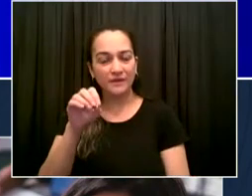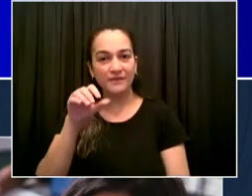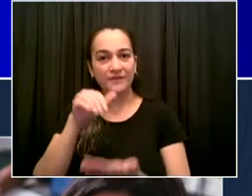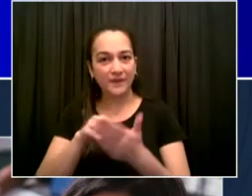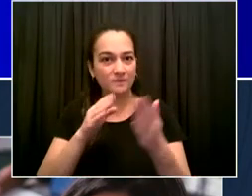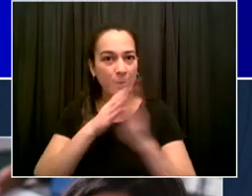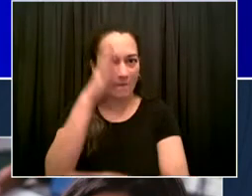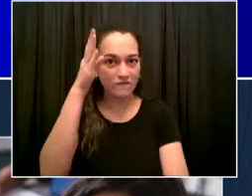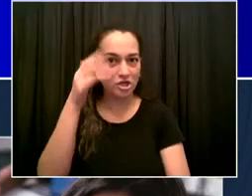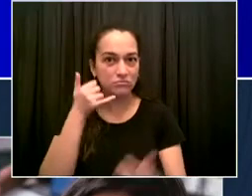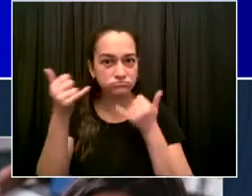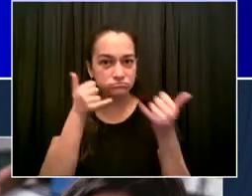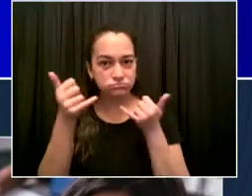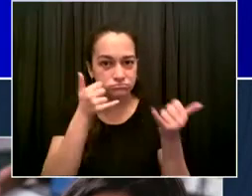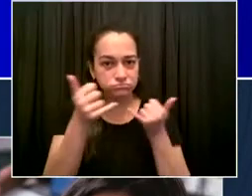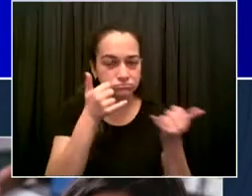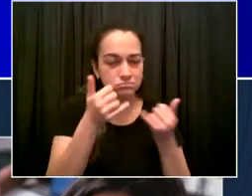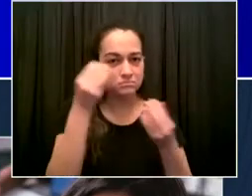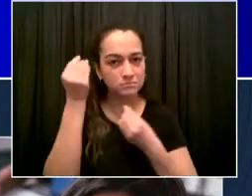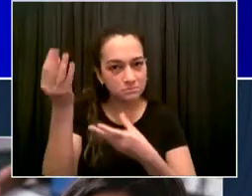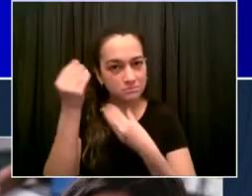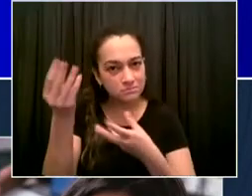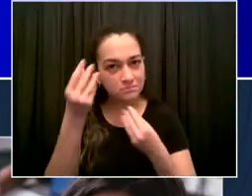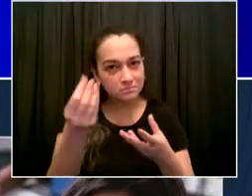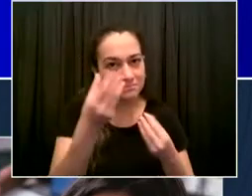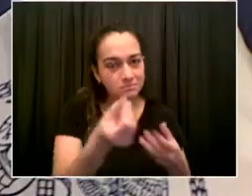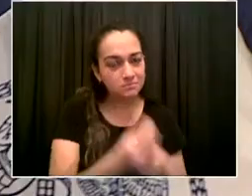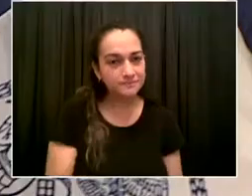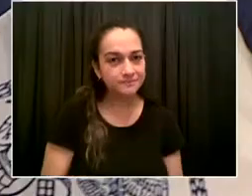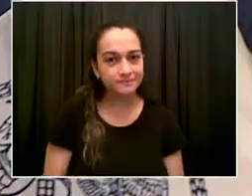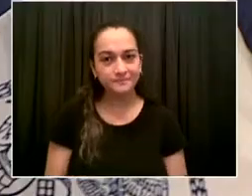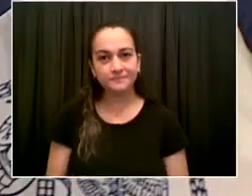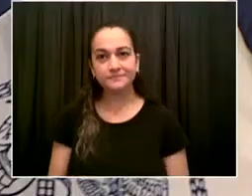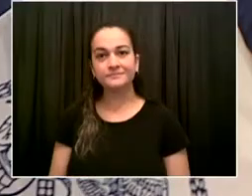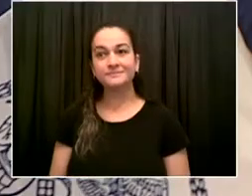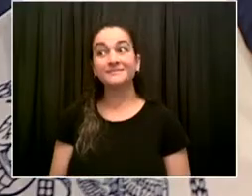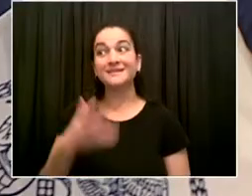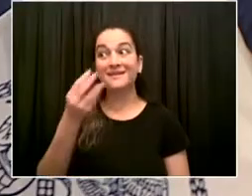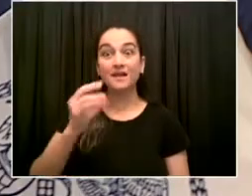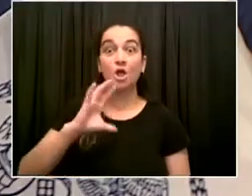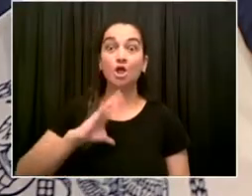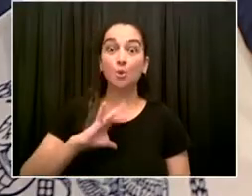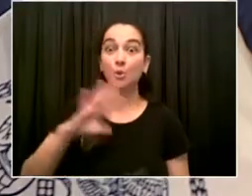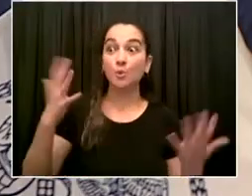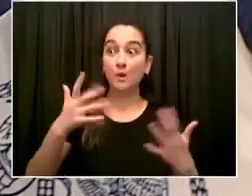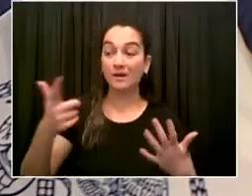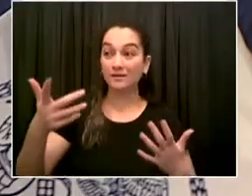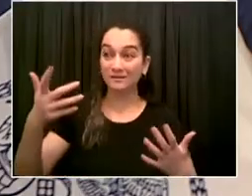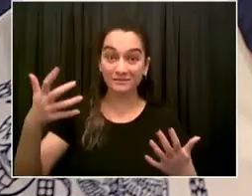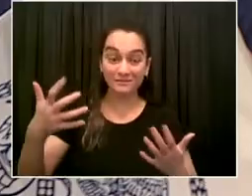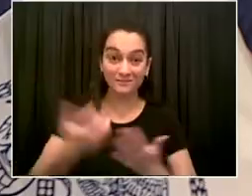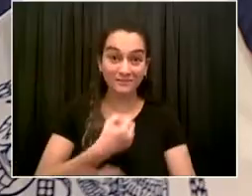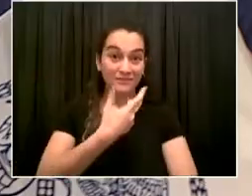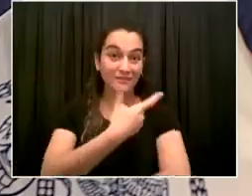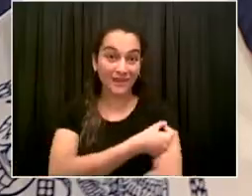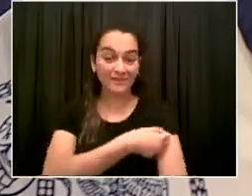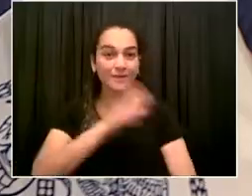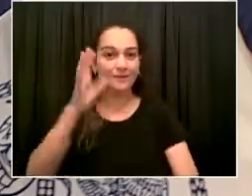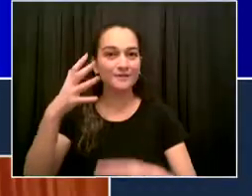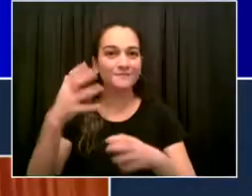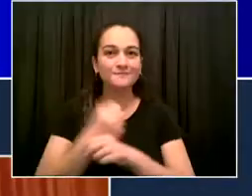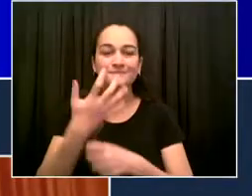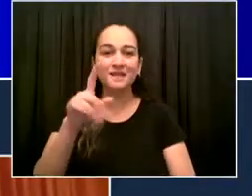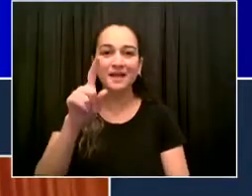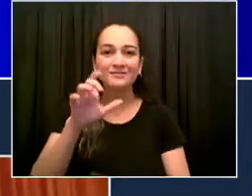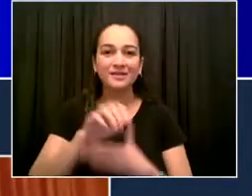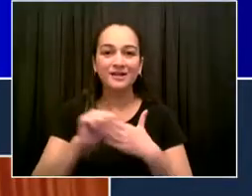We're going to do an ad campaign on top of this, huge ad campaign, 8 languages, and we want people to feel this moment. This